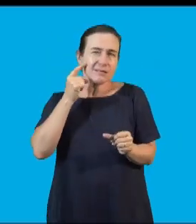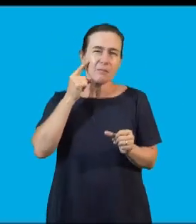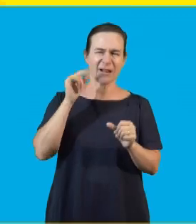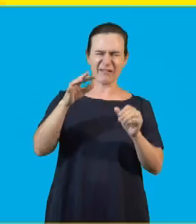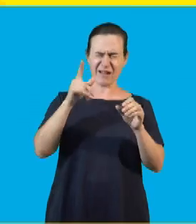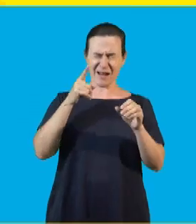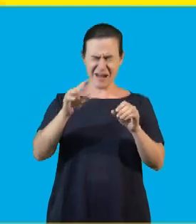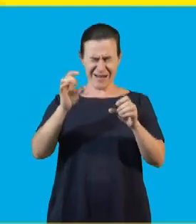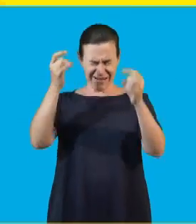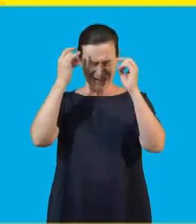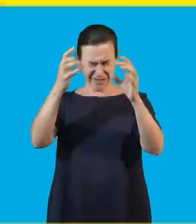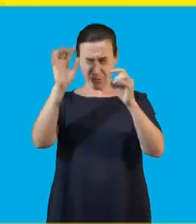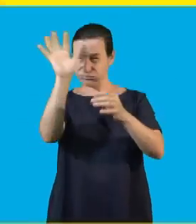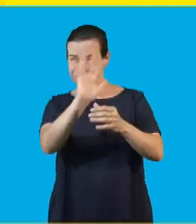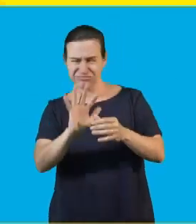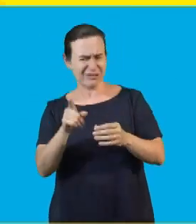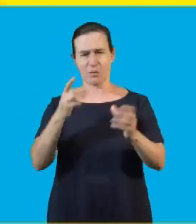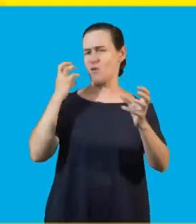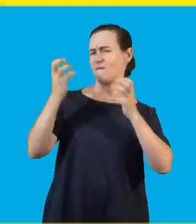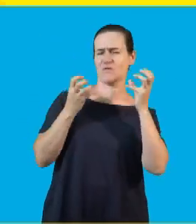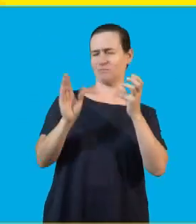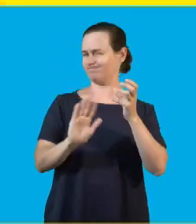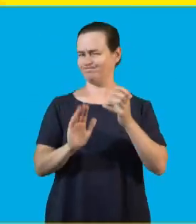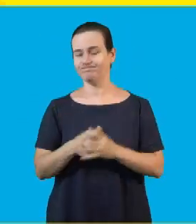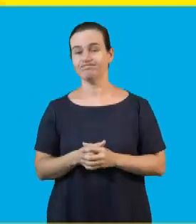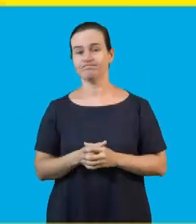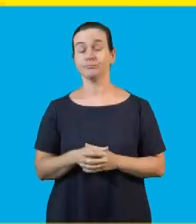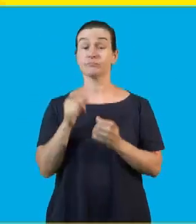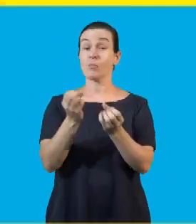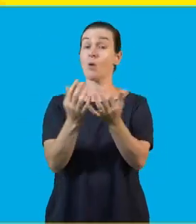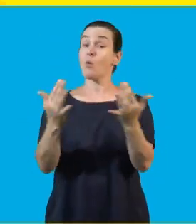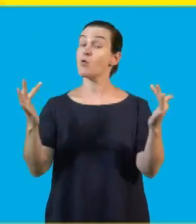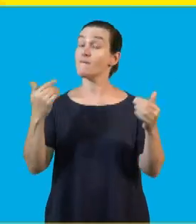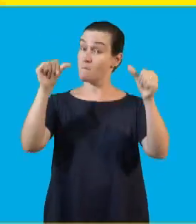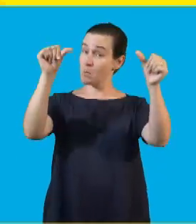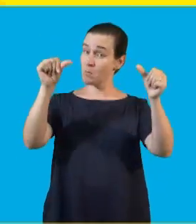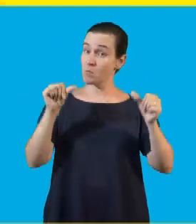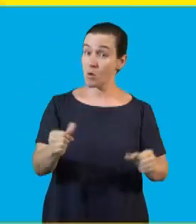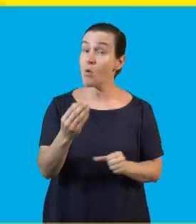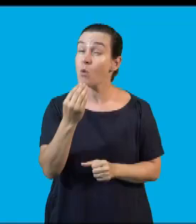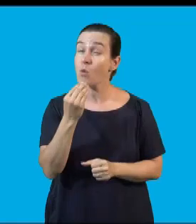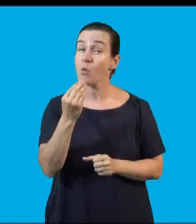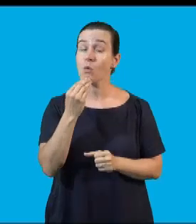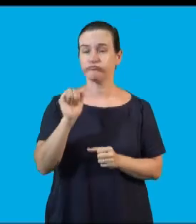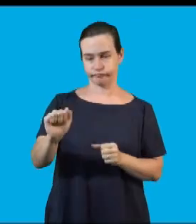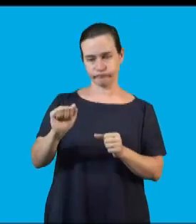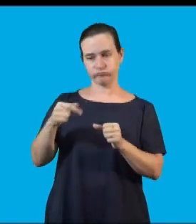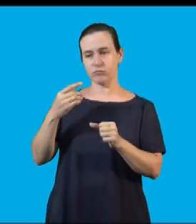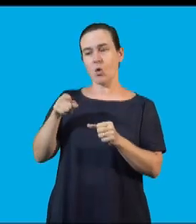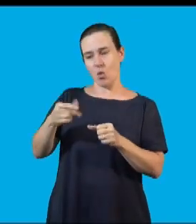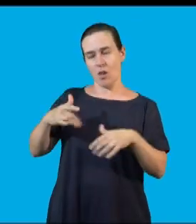A cluttered layout would be confusing. The audience for this poster would be local